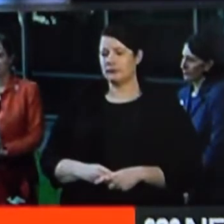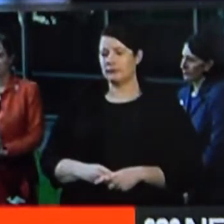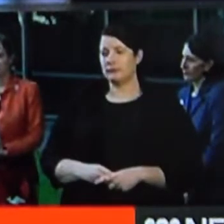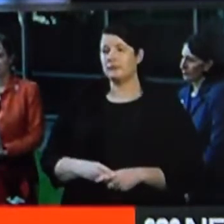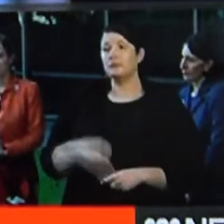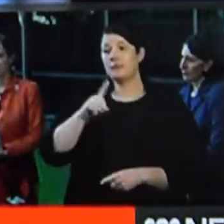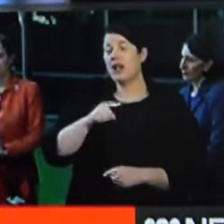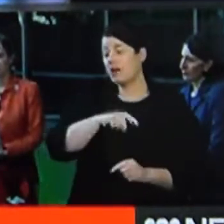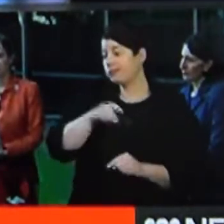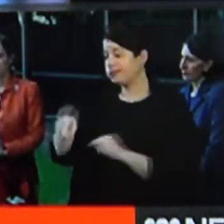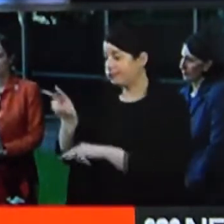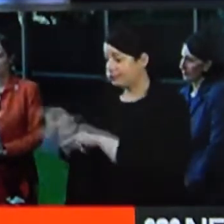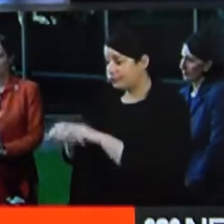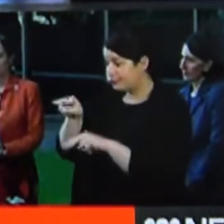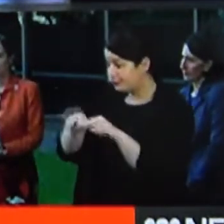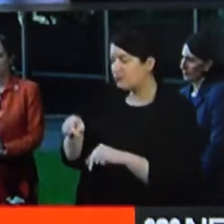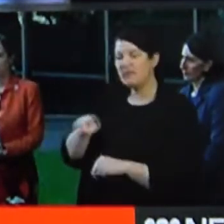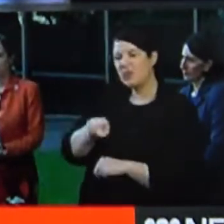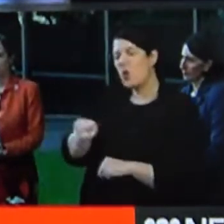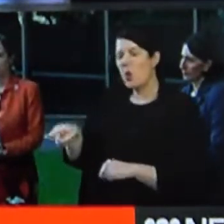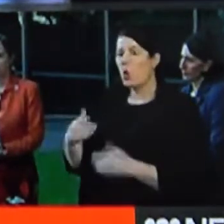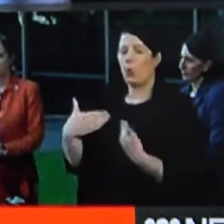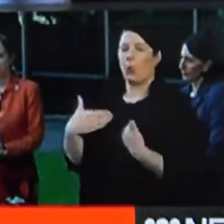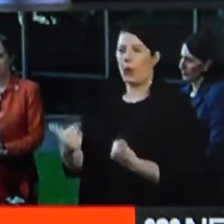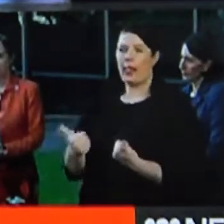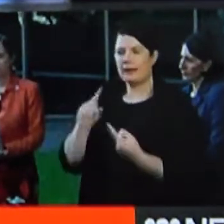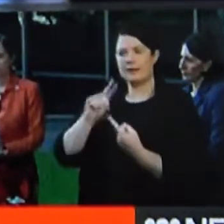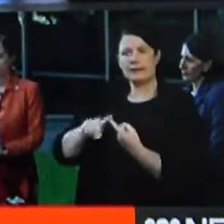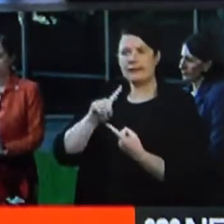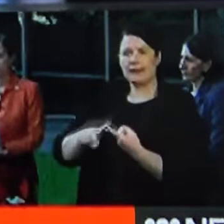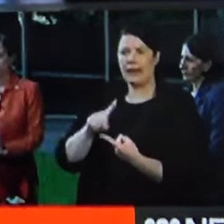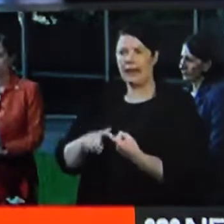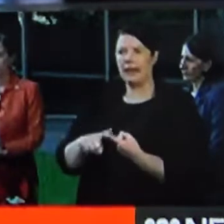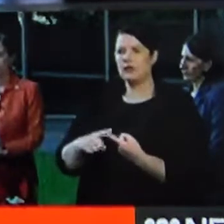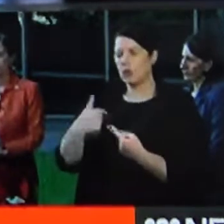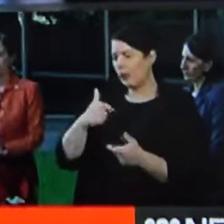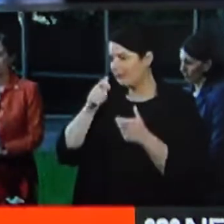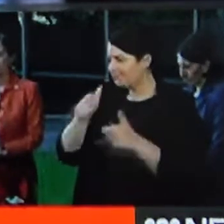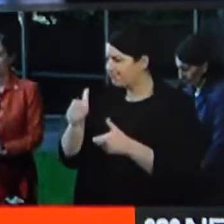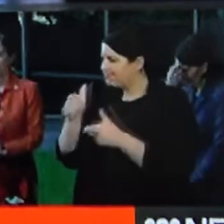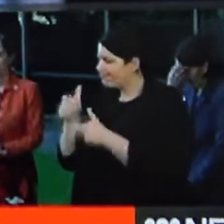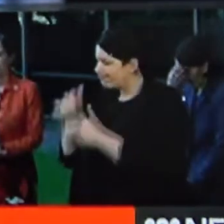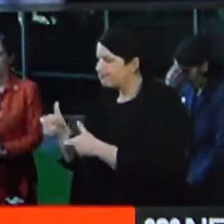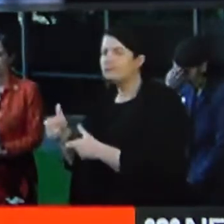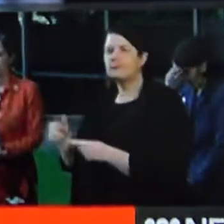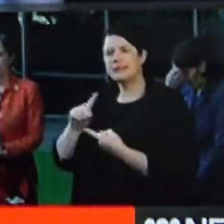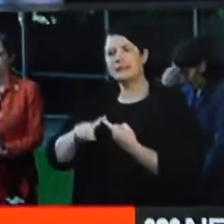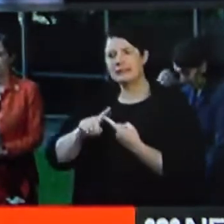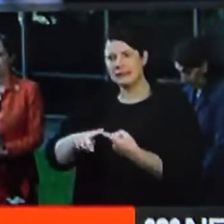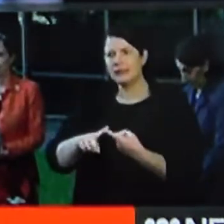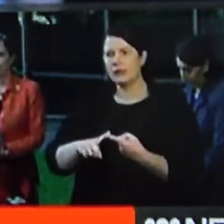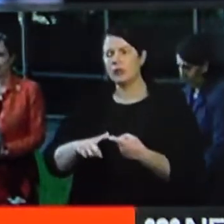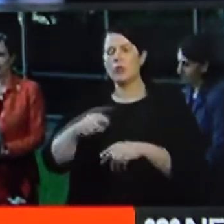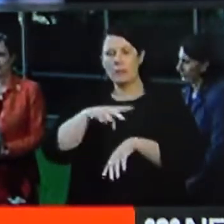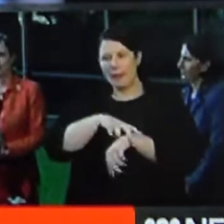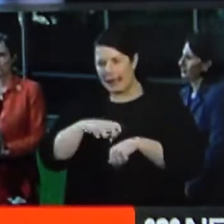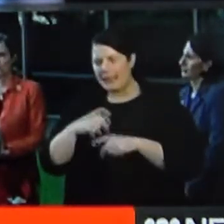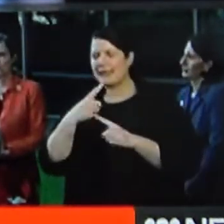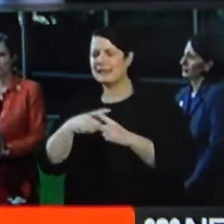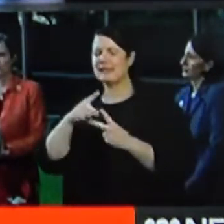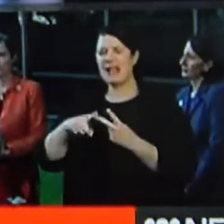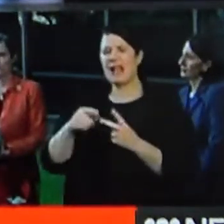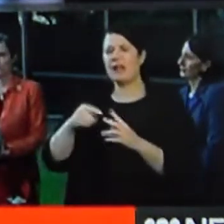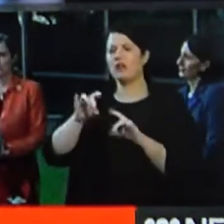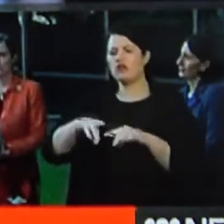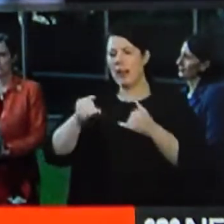additional crew members needed to come off, but we are monitoring that regularly, and Ports and Police Maritime will continue